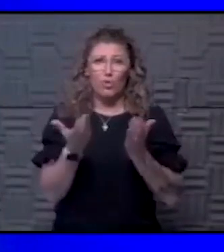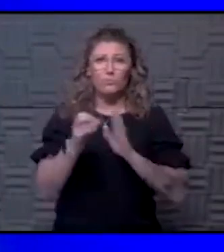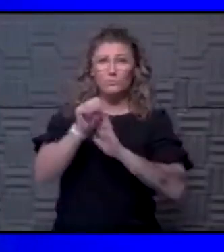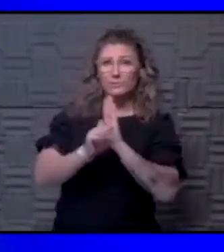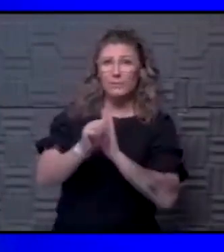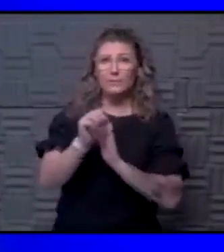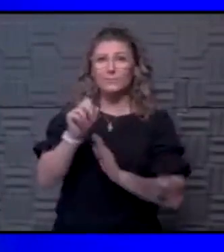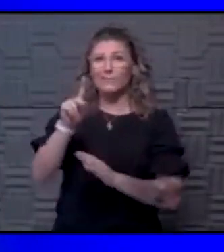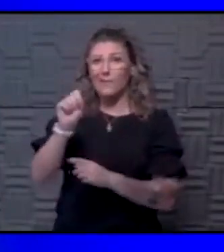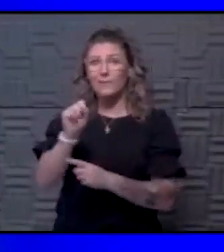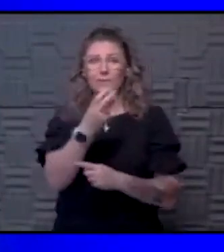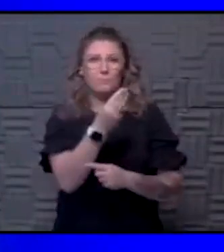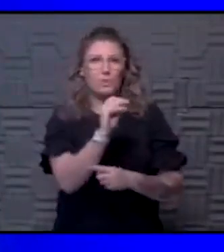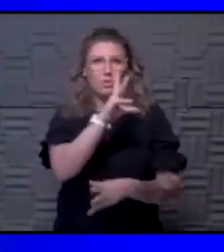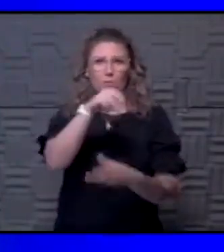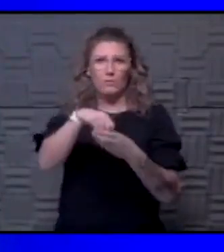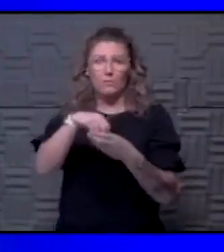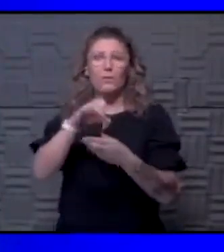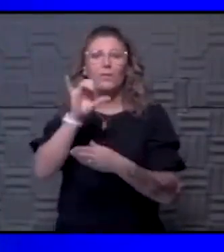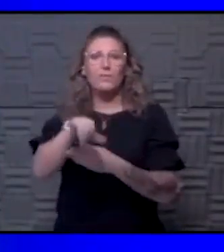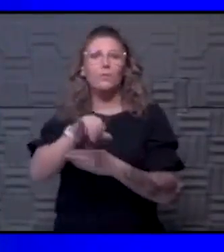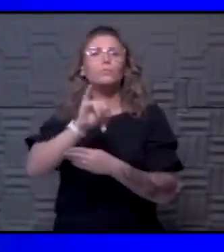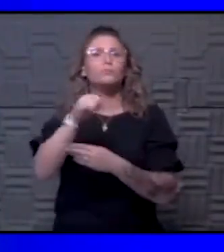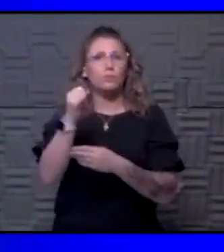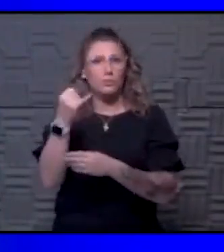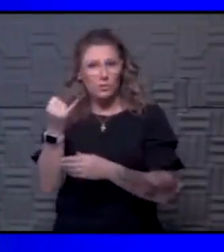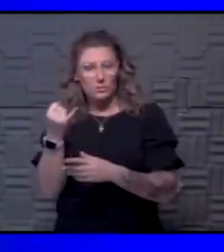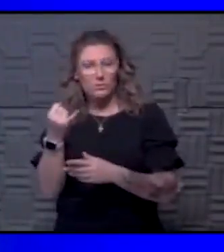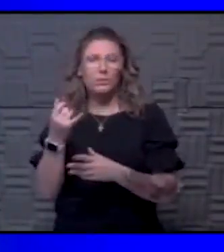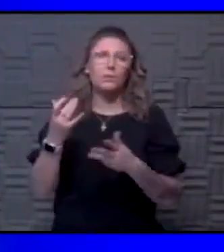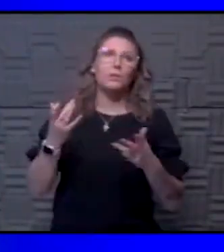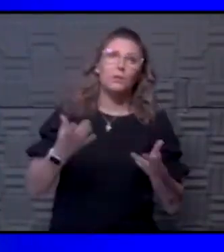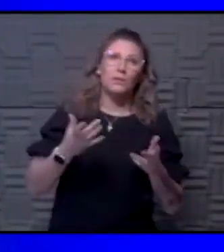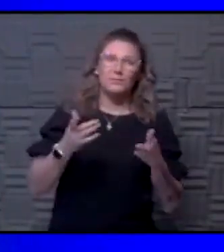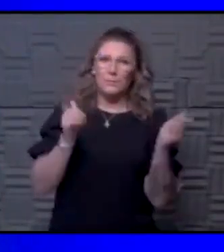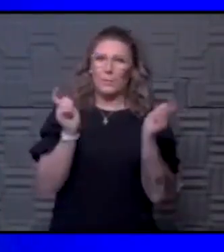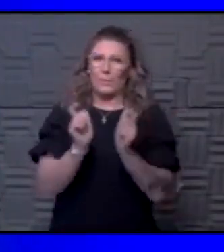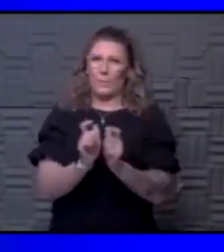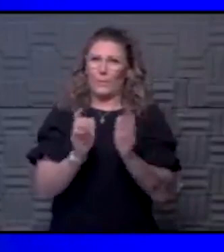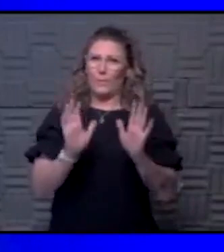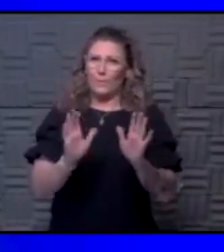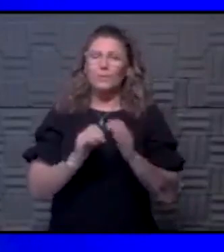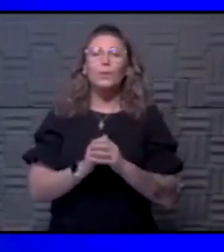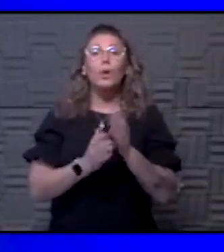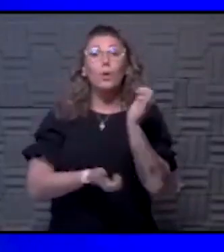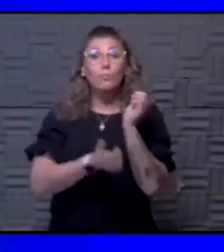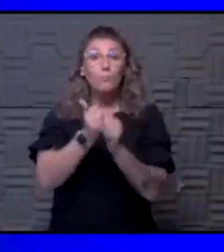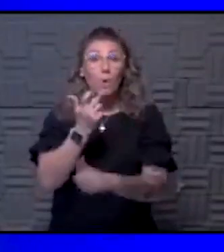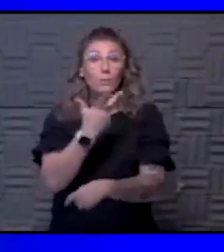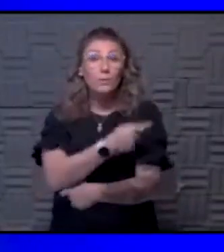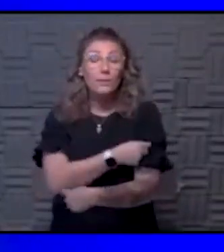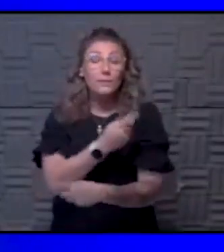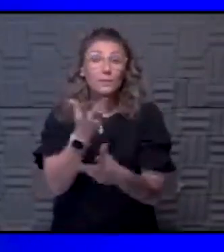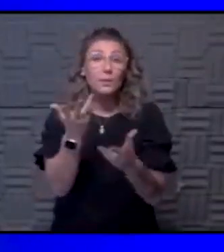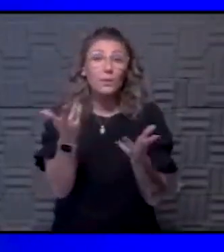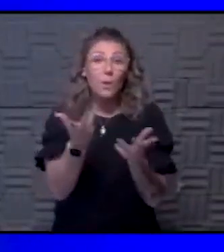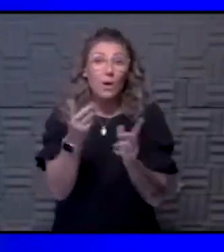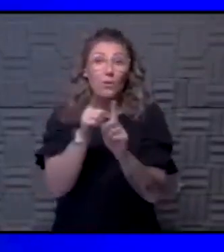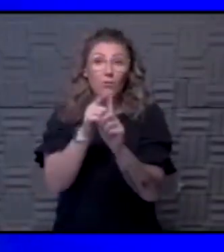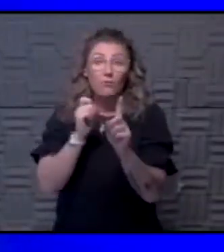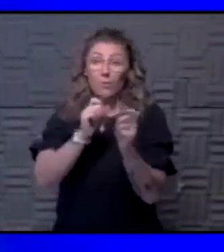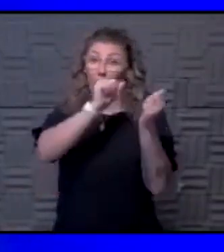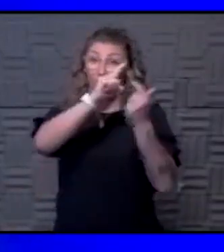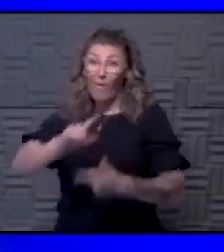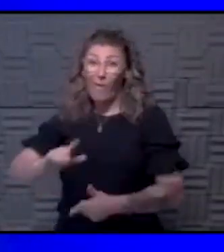Missouri included, that was Johnson & Johnson is relatively small. So most of the vaccines that are coming into all